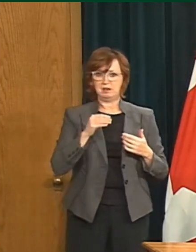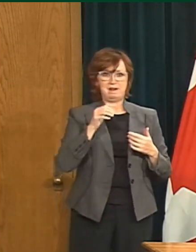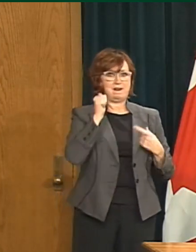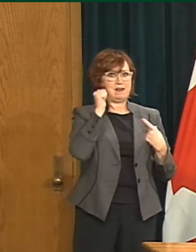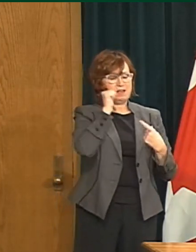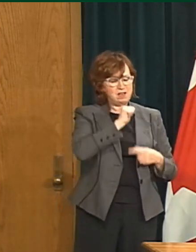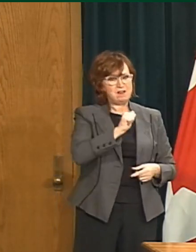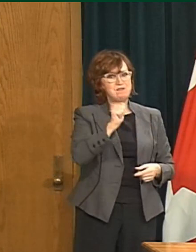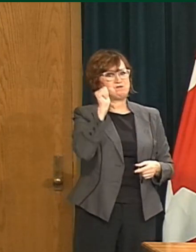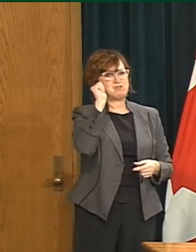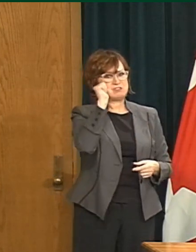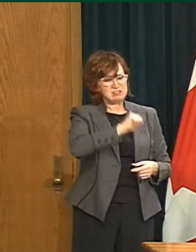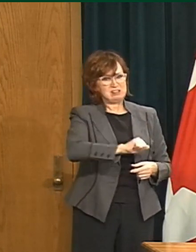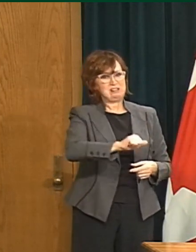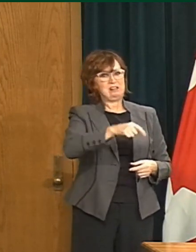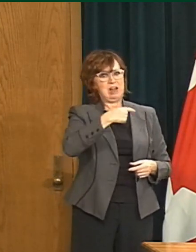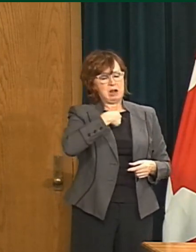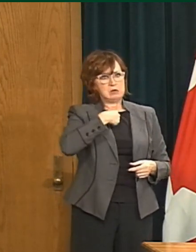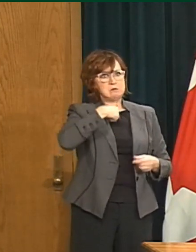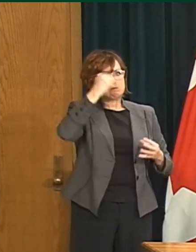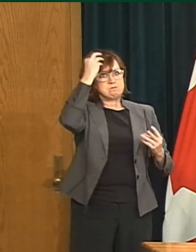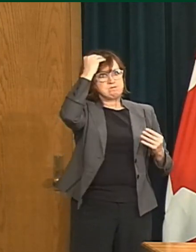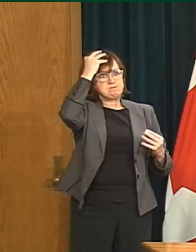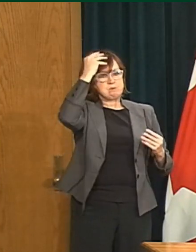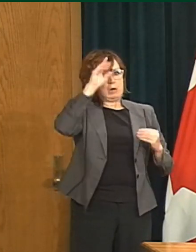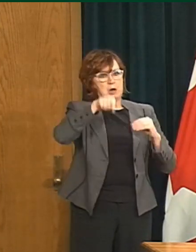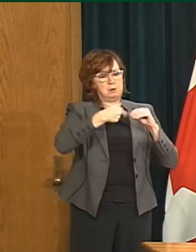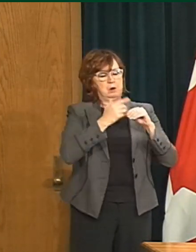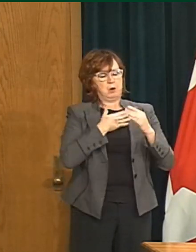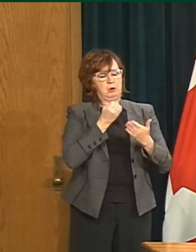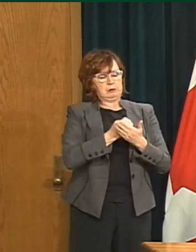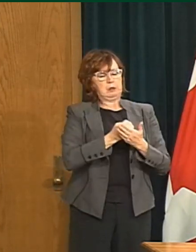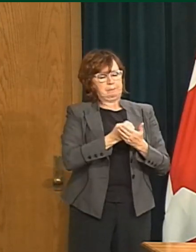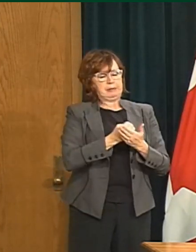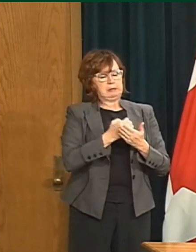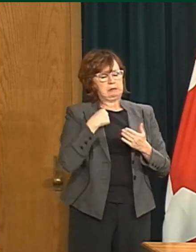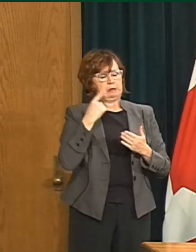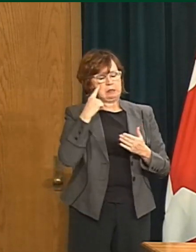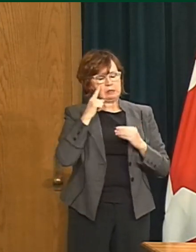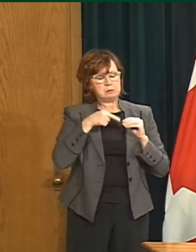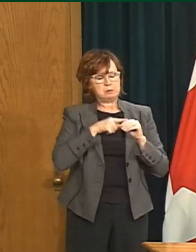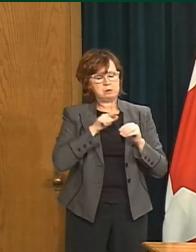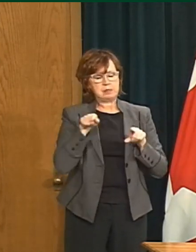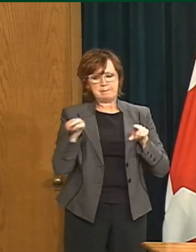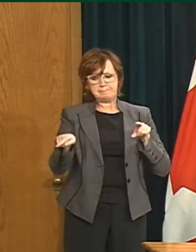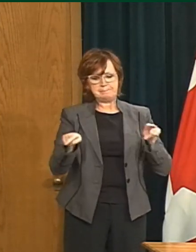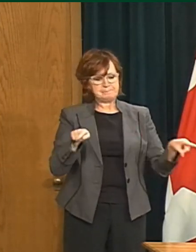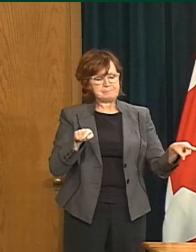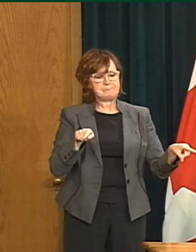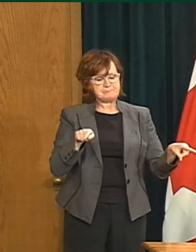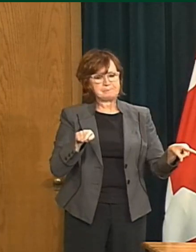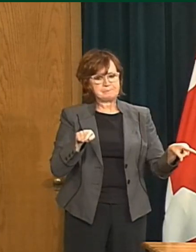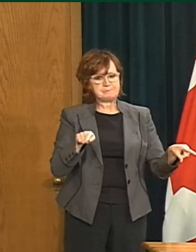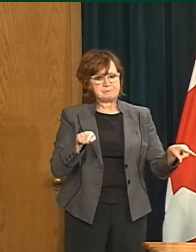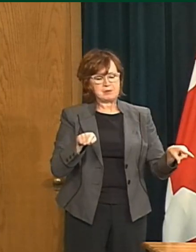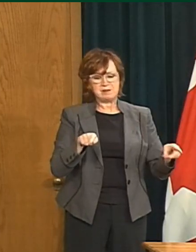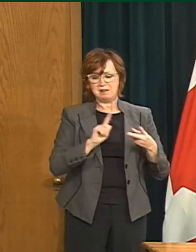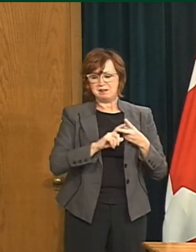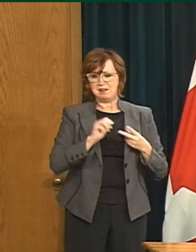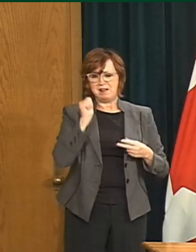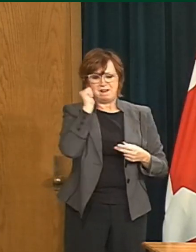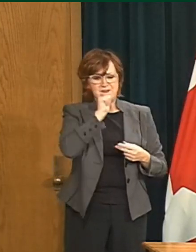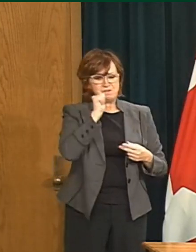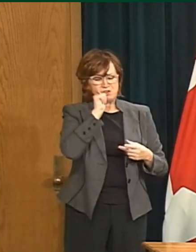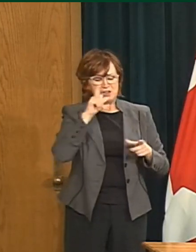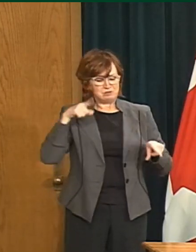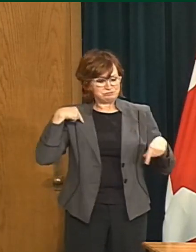the impact that has on our economy. There also isn't a day that goes by that I don't think about the impact that this